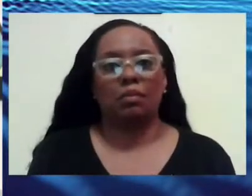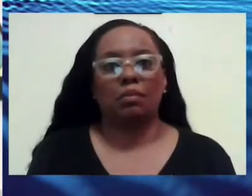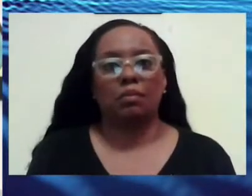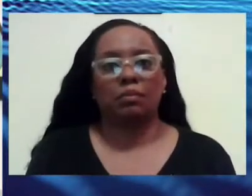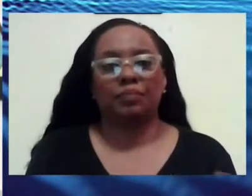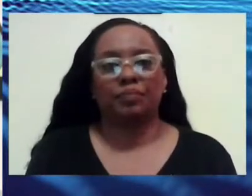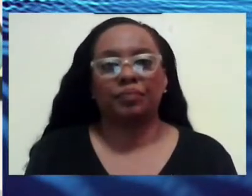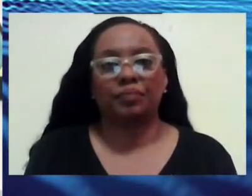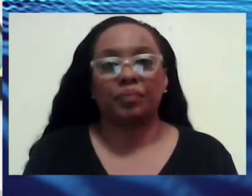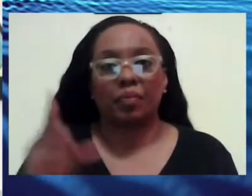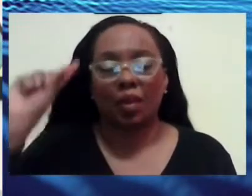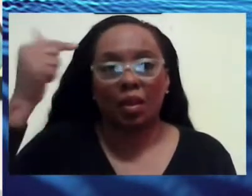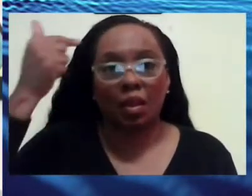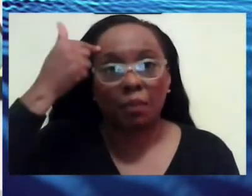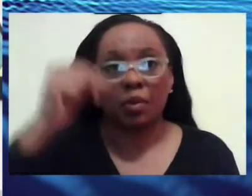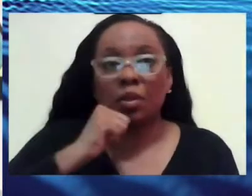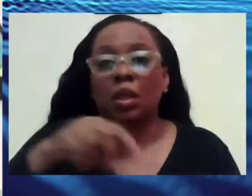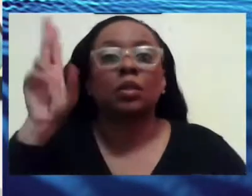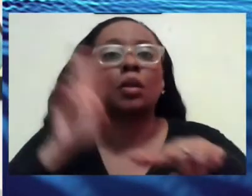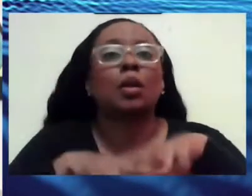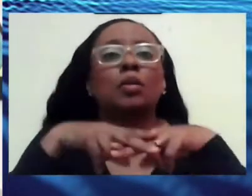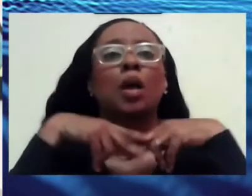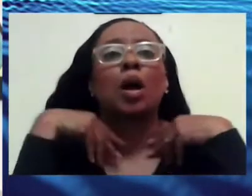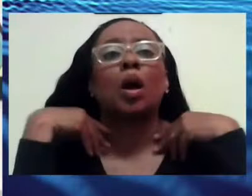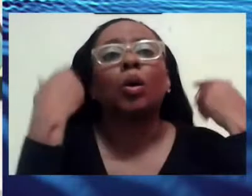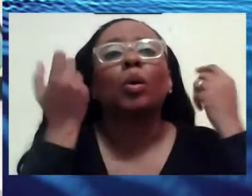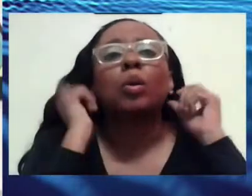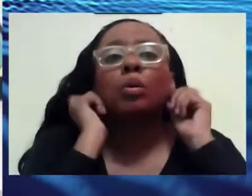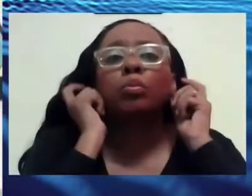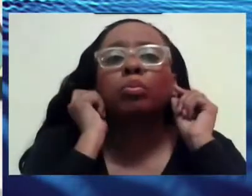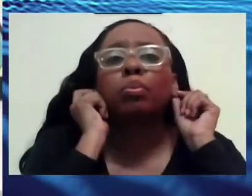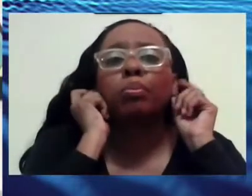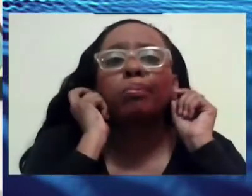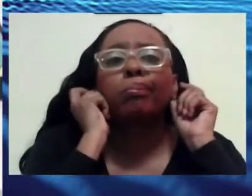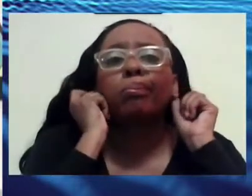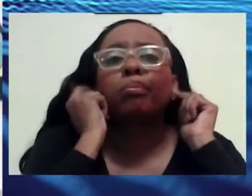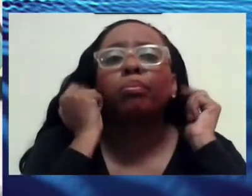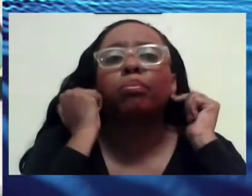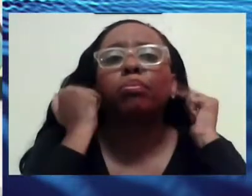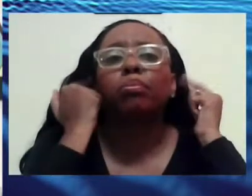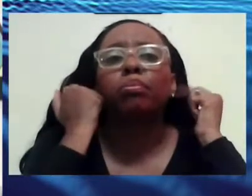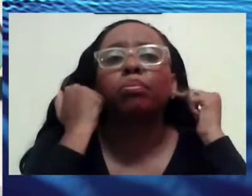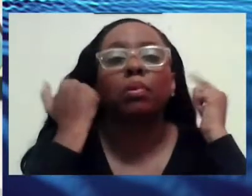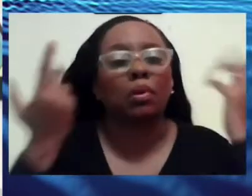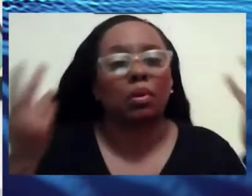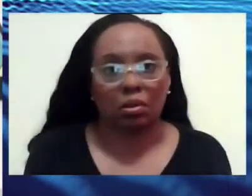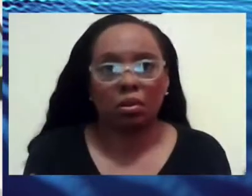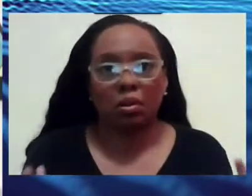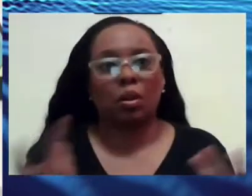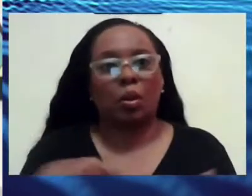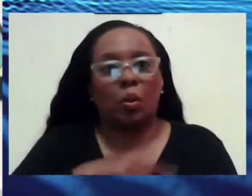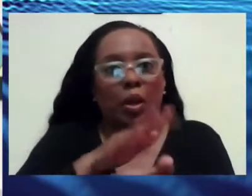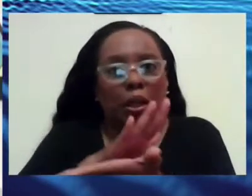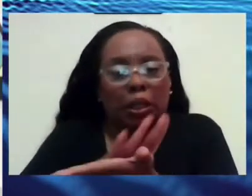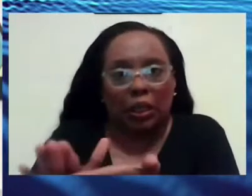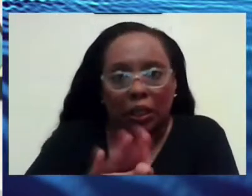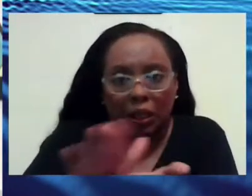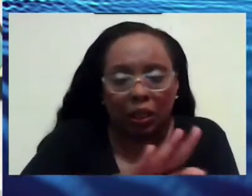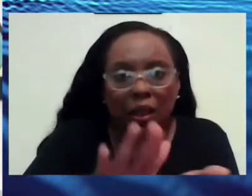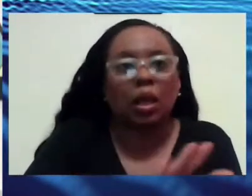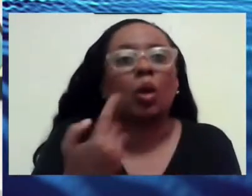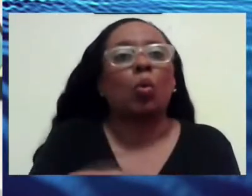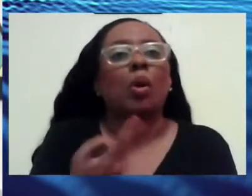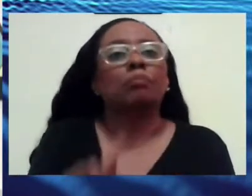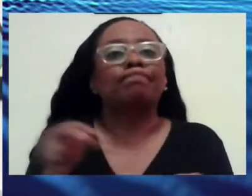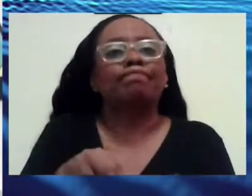appreciate that this government isn't sitting down and waiting to see what happens. We're cleaning because we know that's who we are. We get up and we do